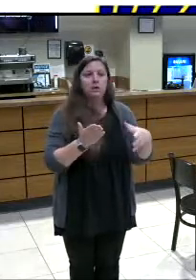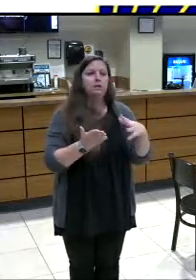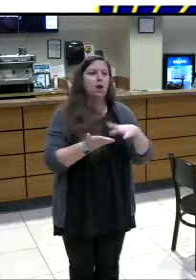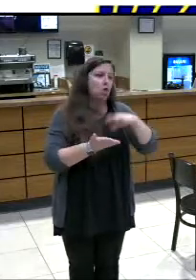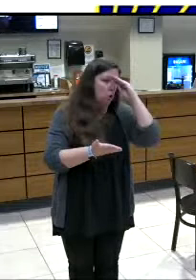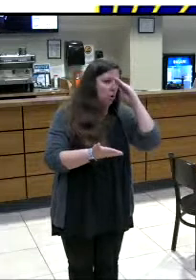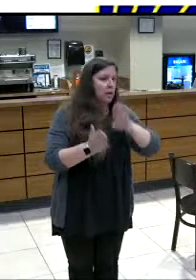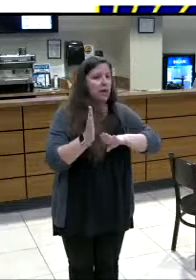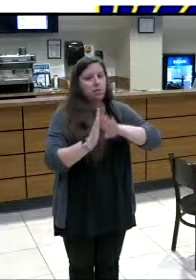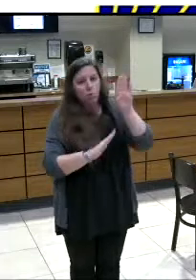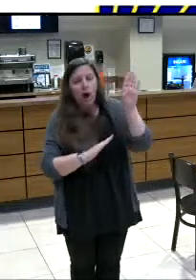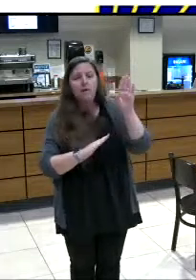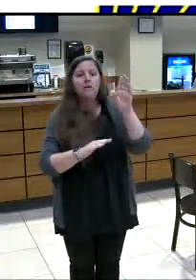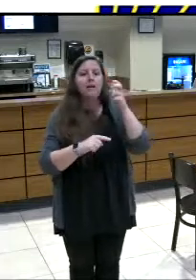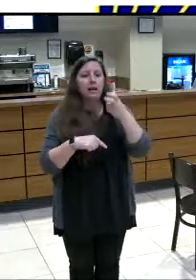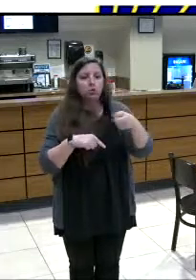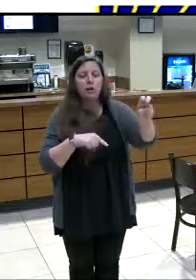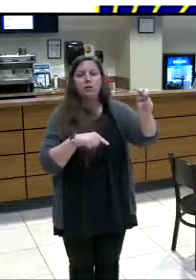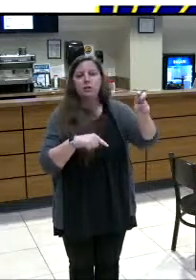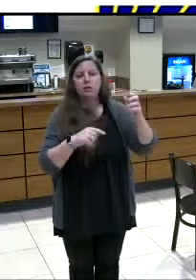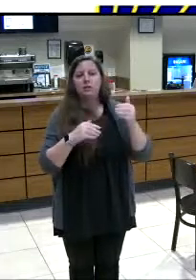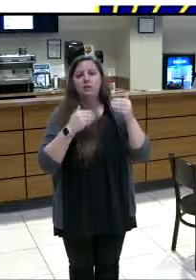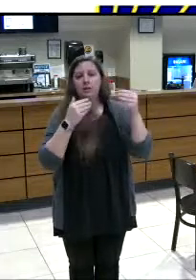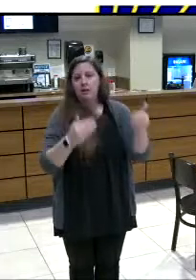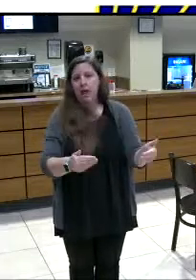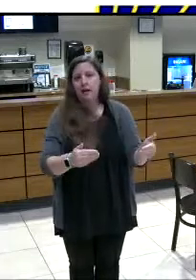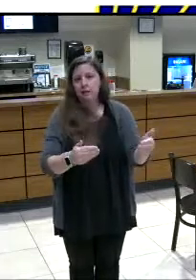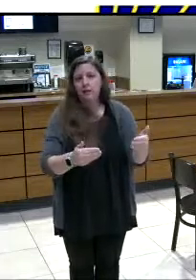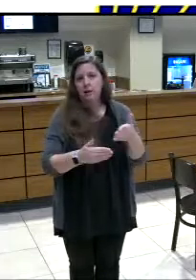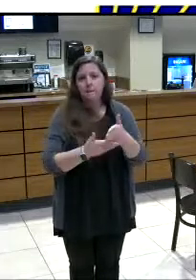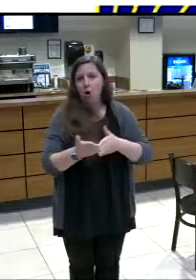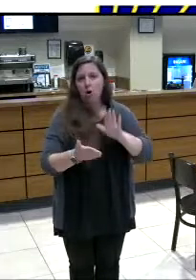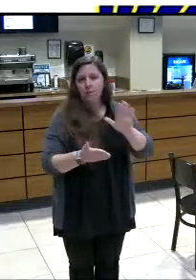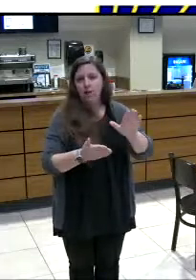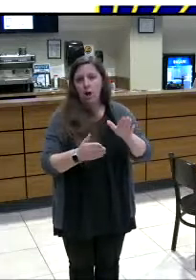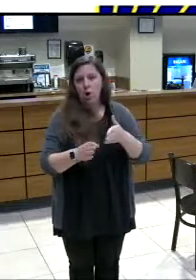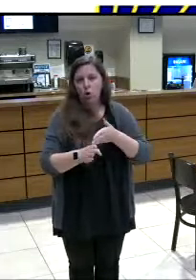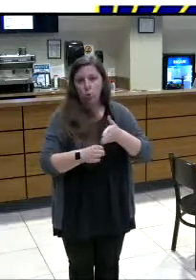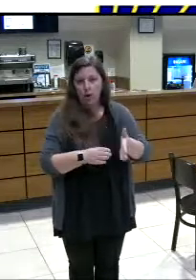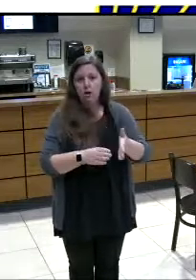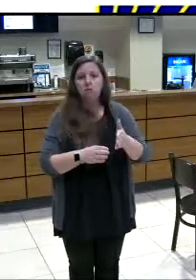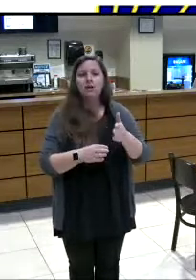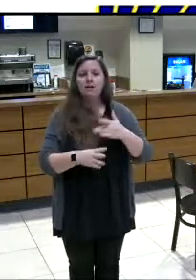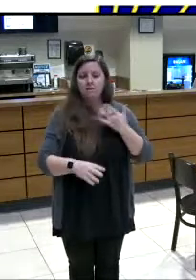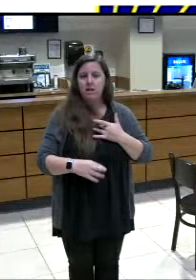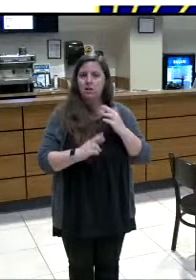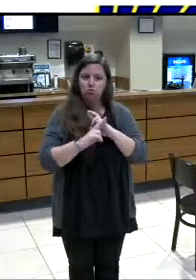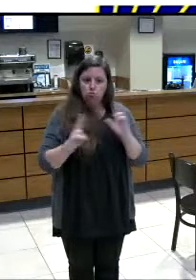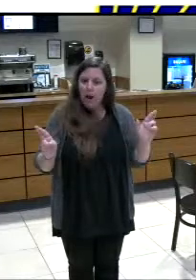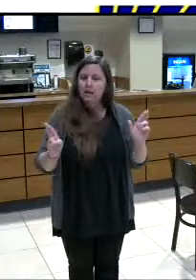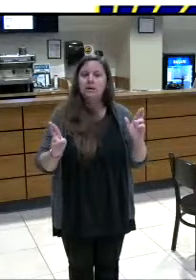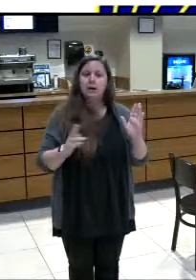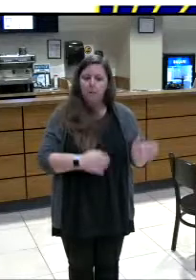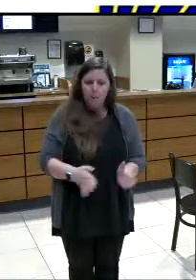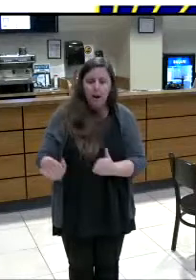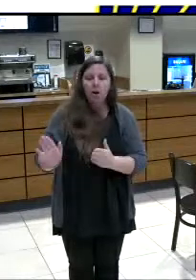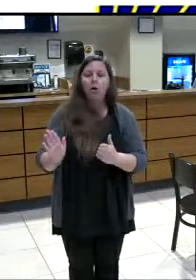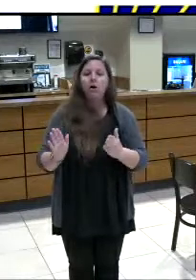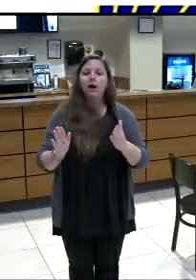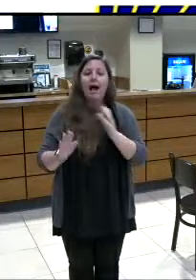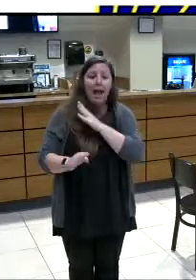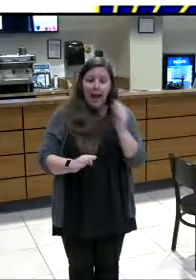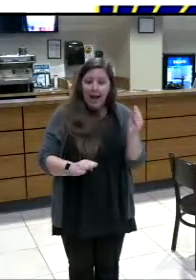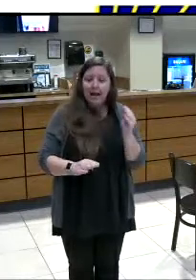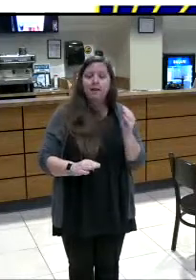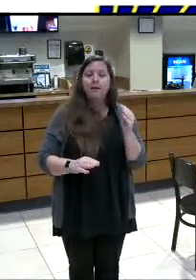phase of their careers prepared and feeling as though they had the opportunity to really